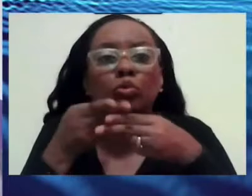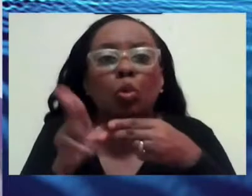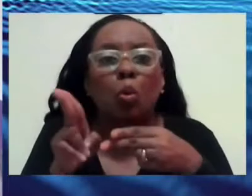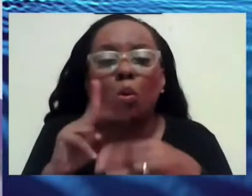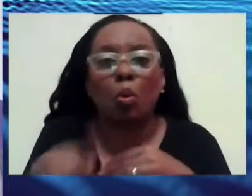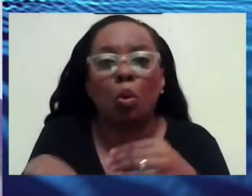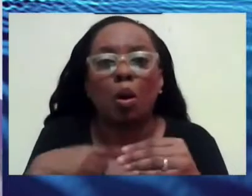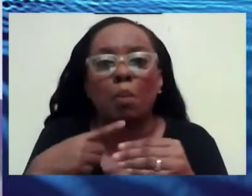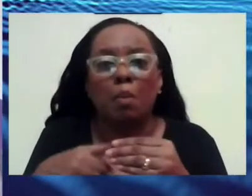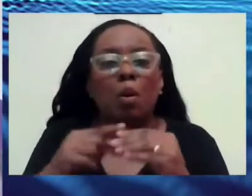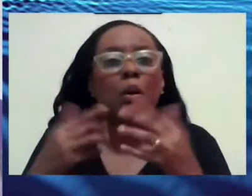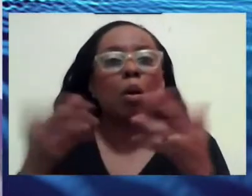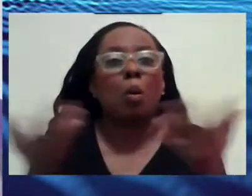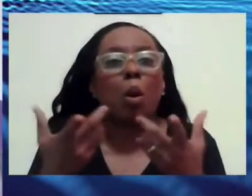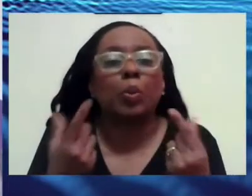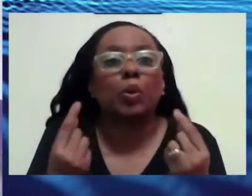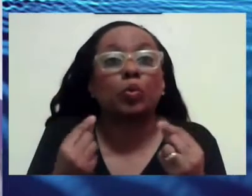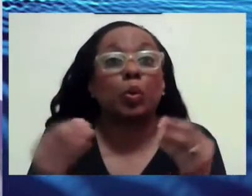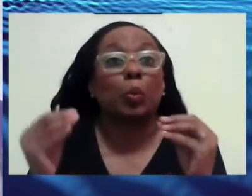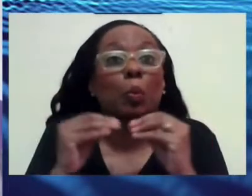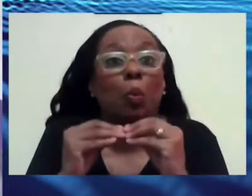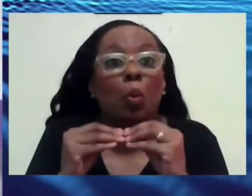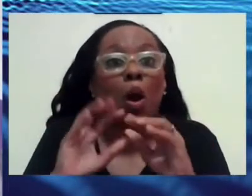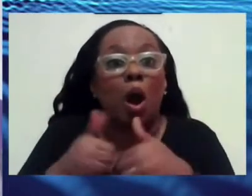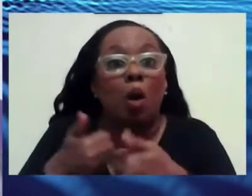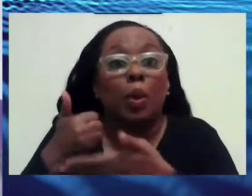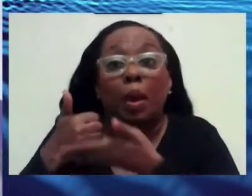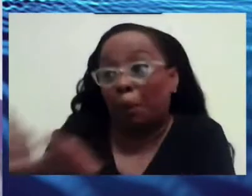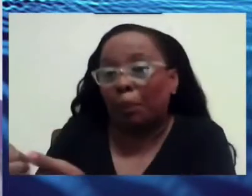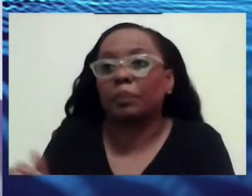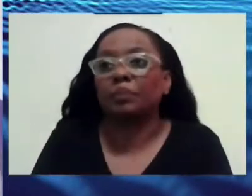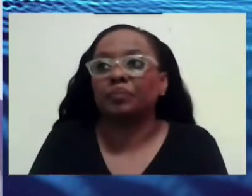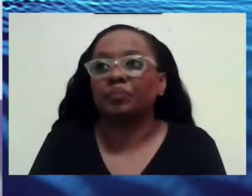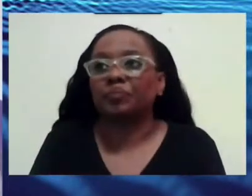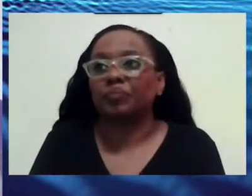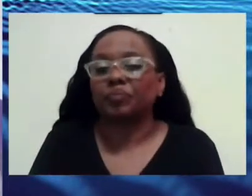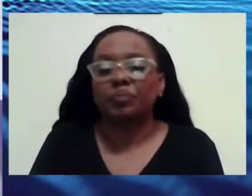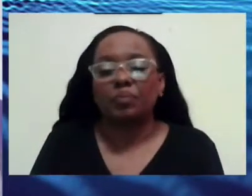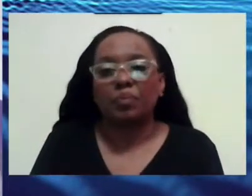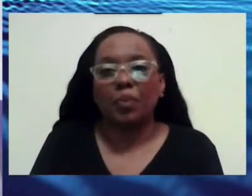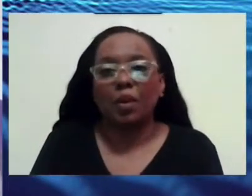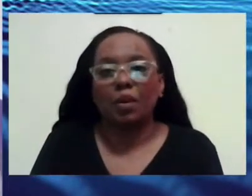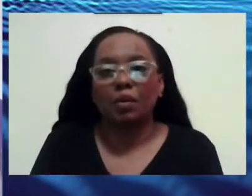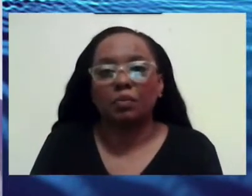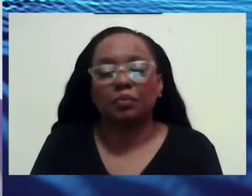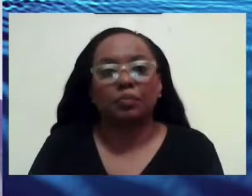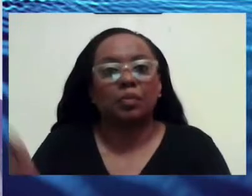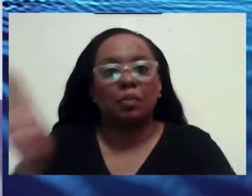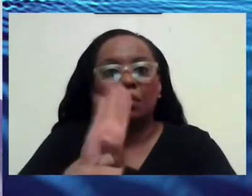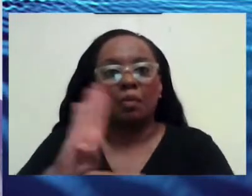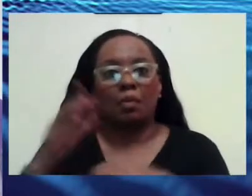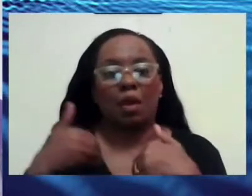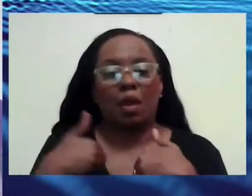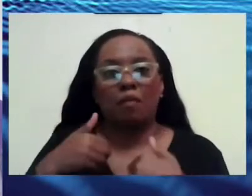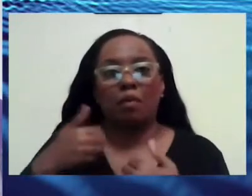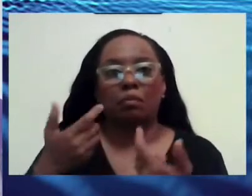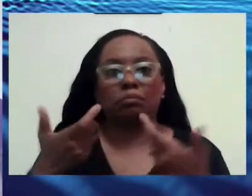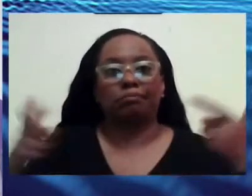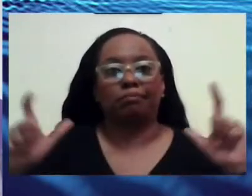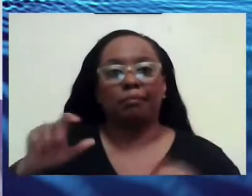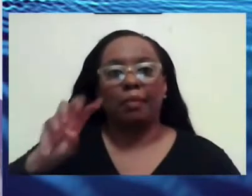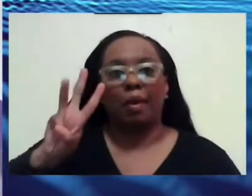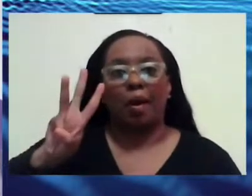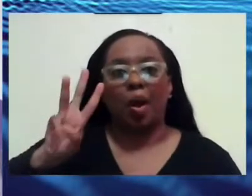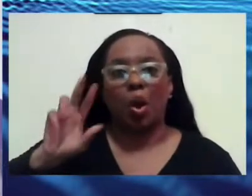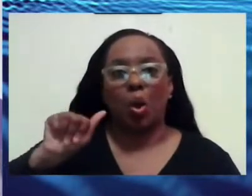been mobilizing relief, including from our sub-regional warehouse here in Barbados, and